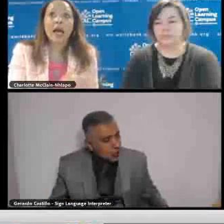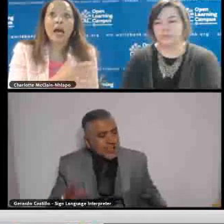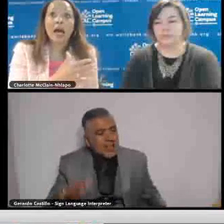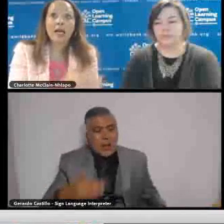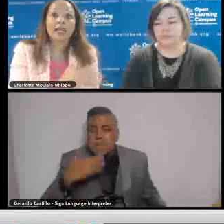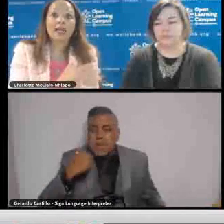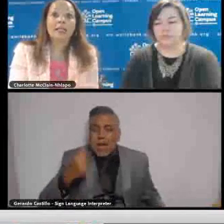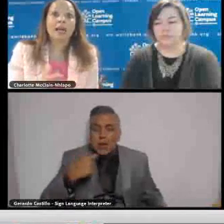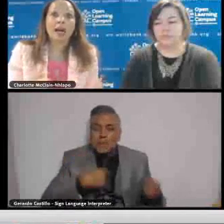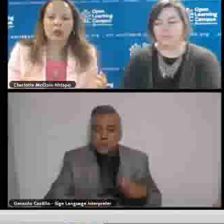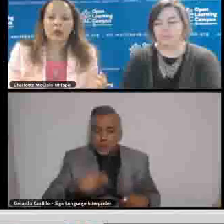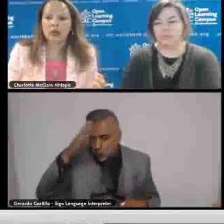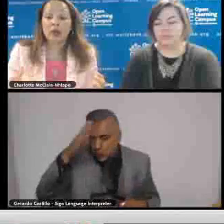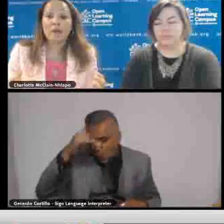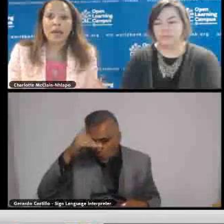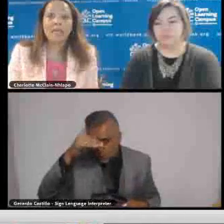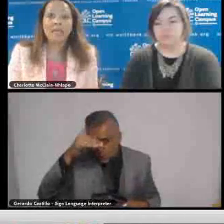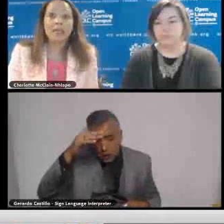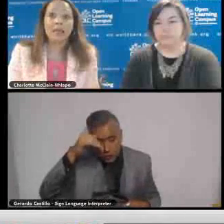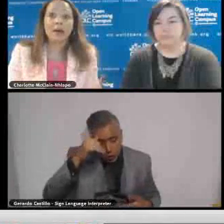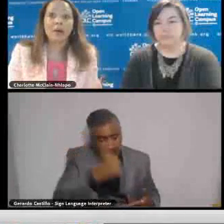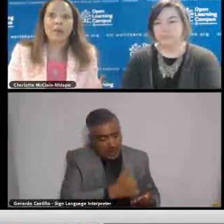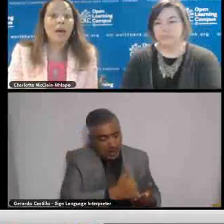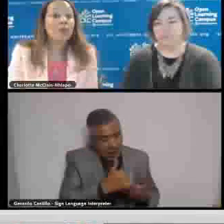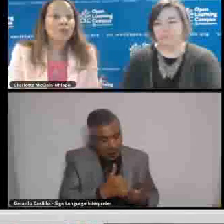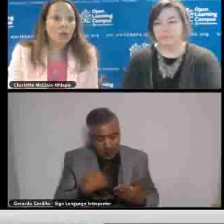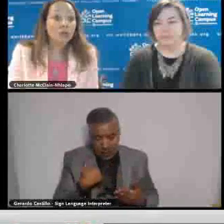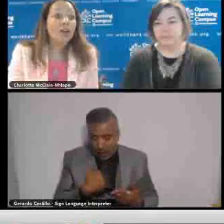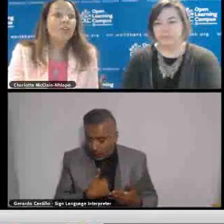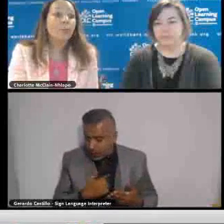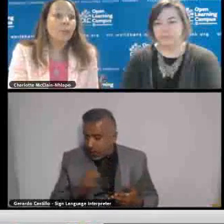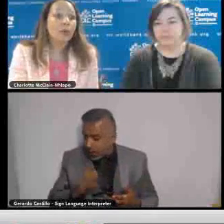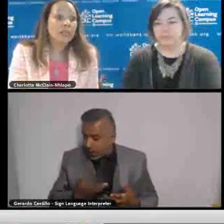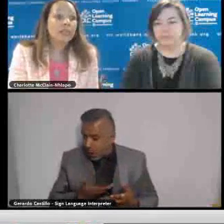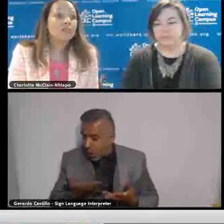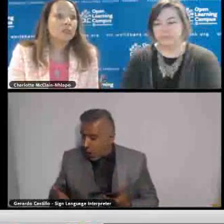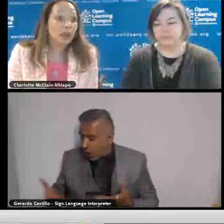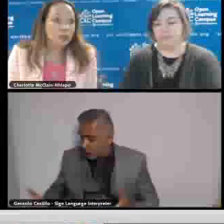us and our remaining household